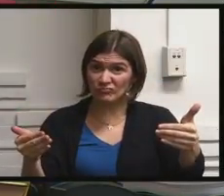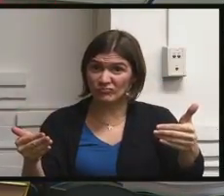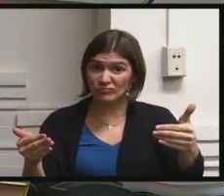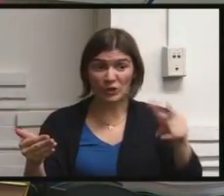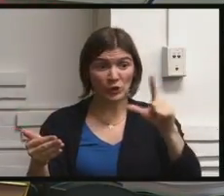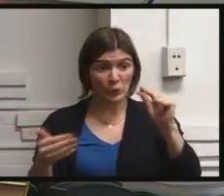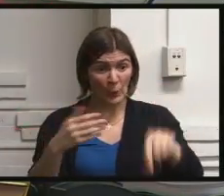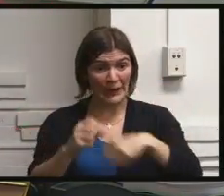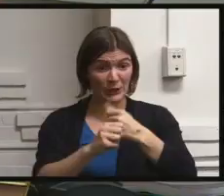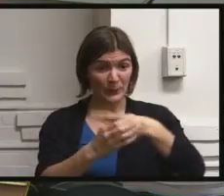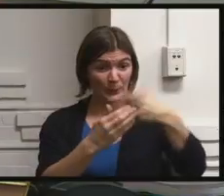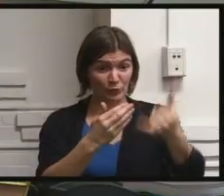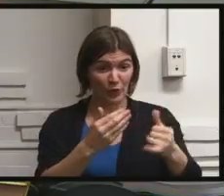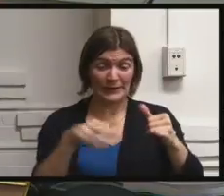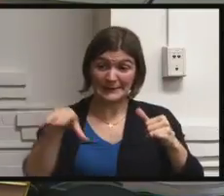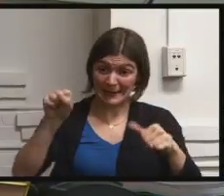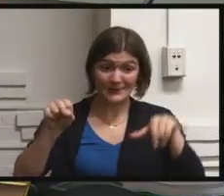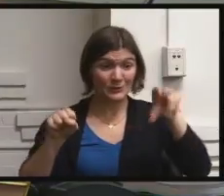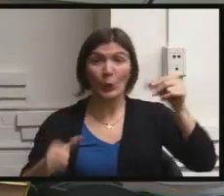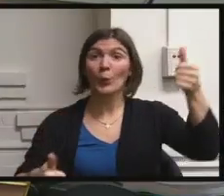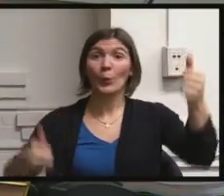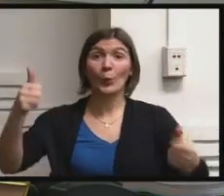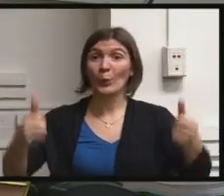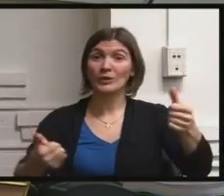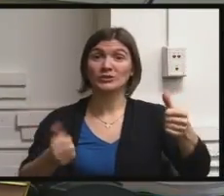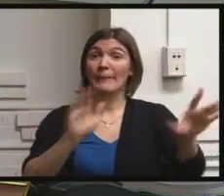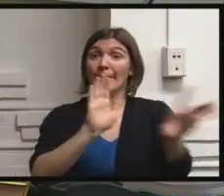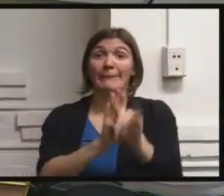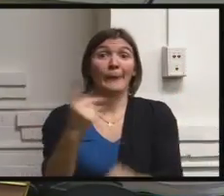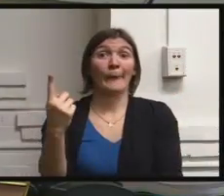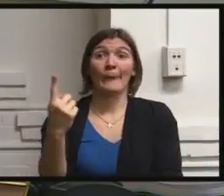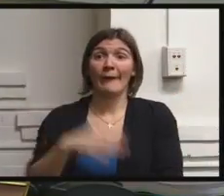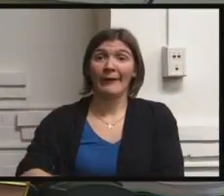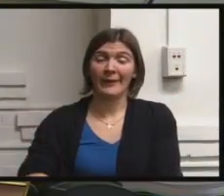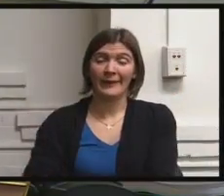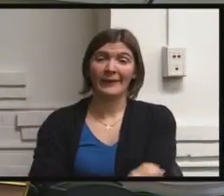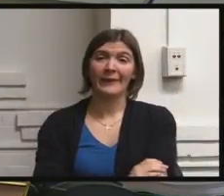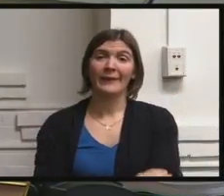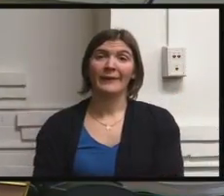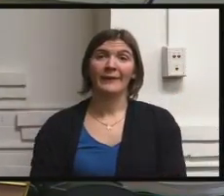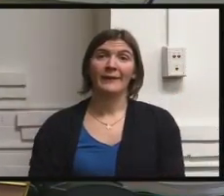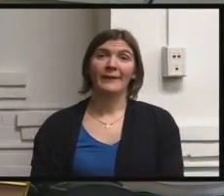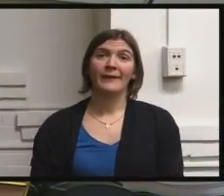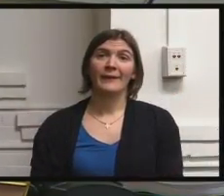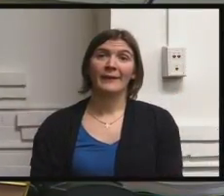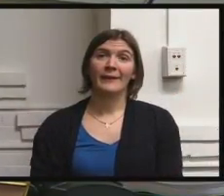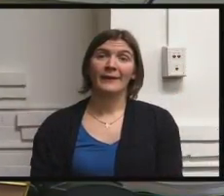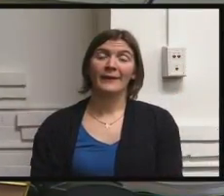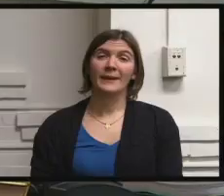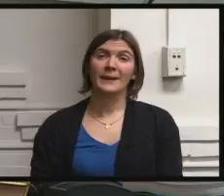20-year project or not? And I would, I think,